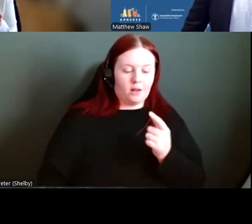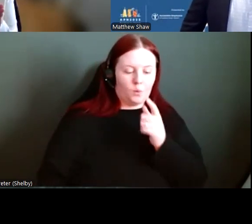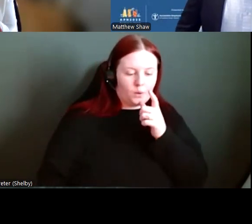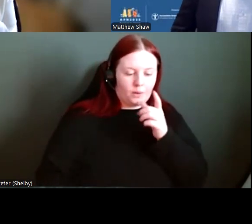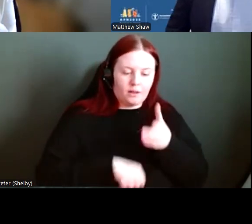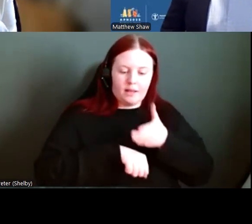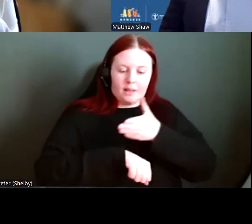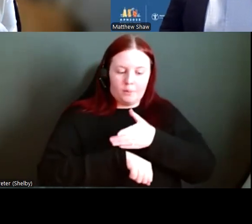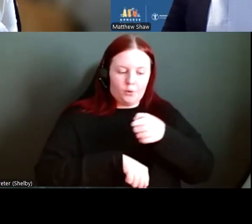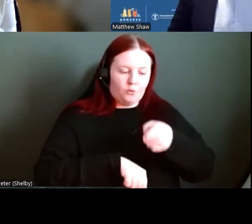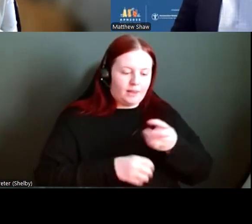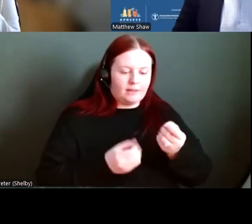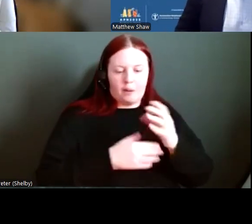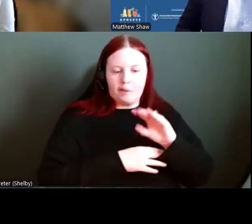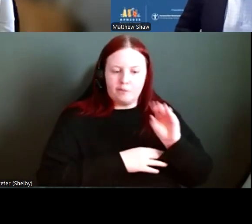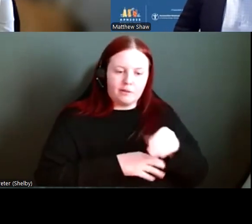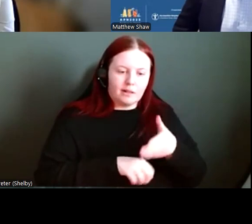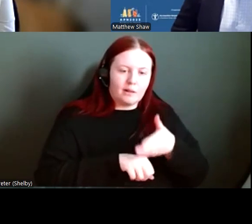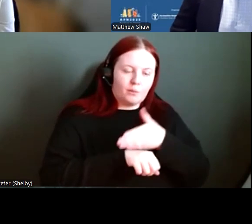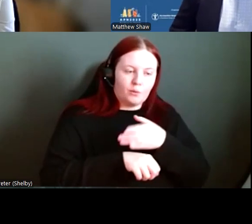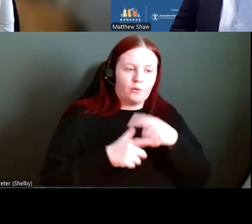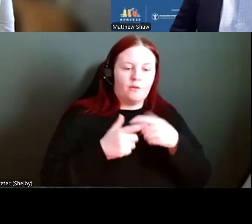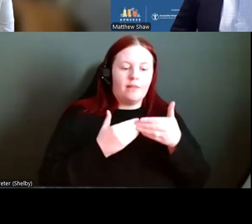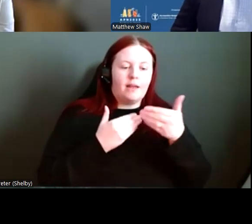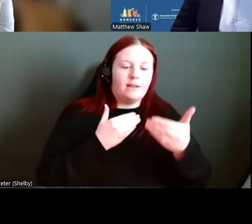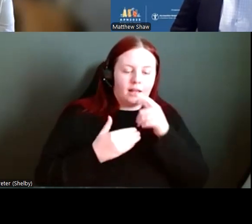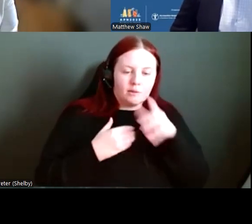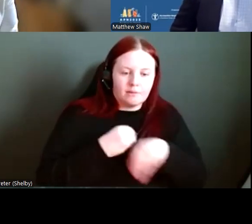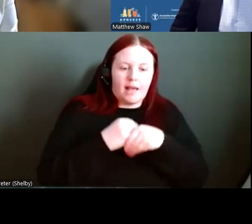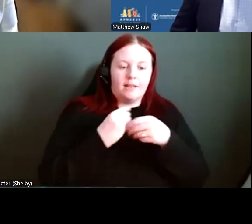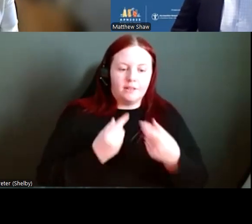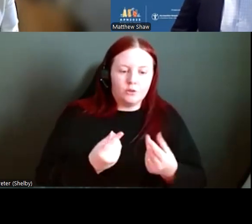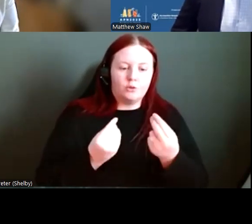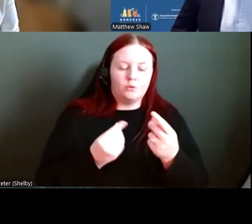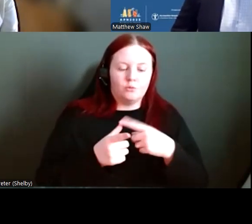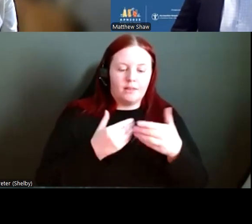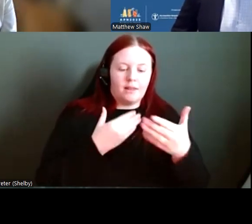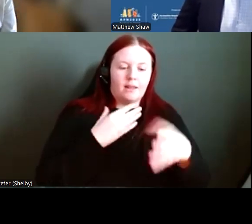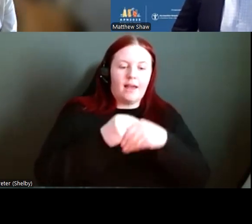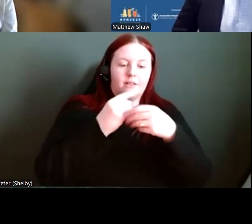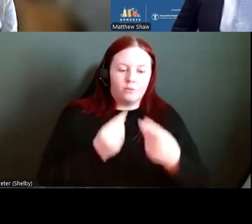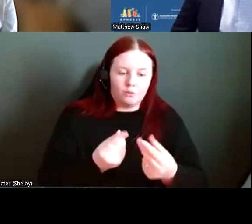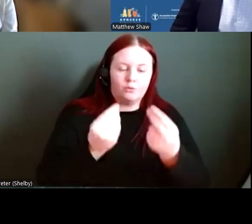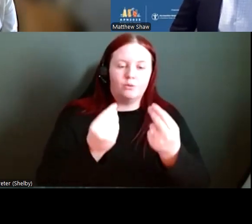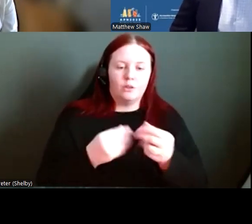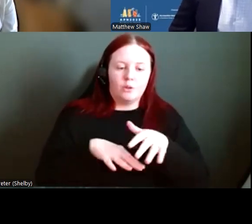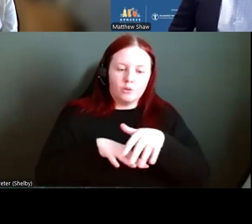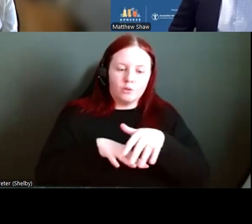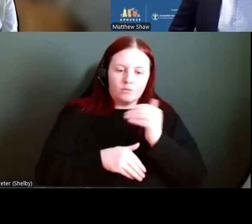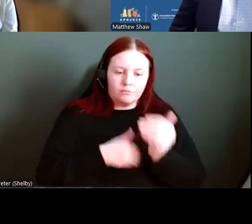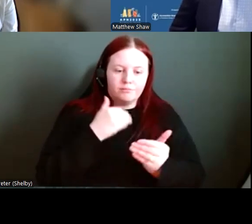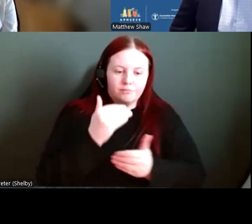progress. Well, and then after that, we're going to work on this piece of making progress. So if you can break things